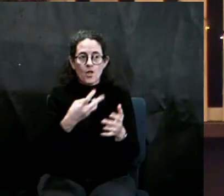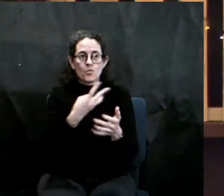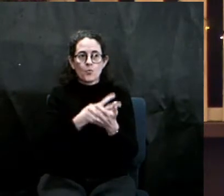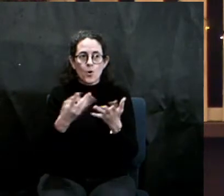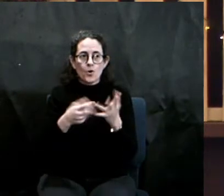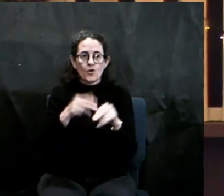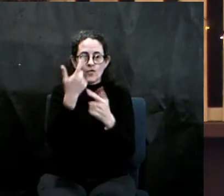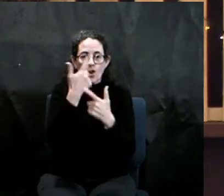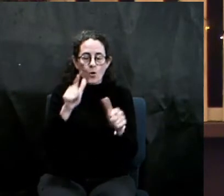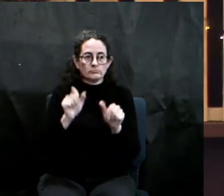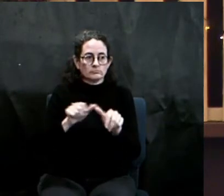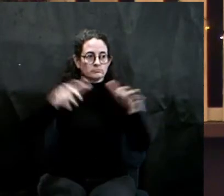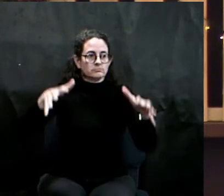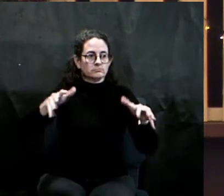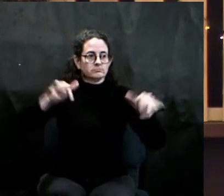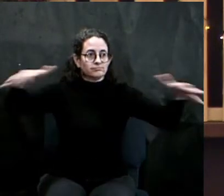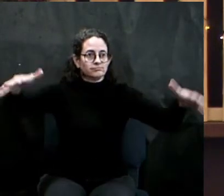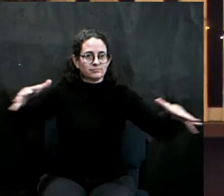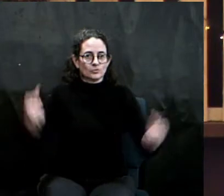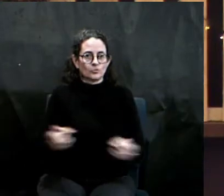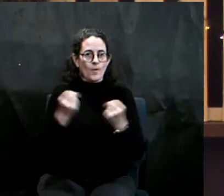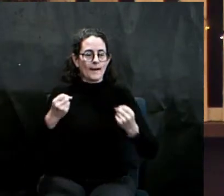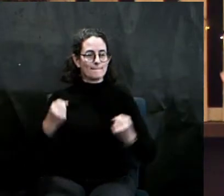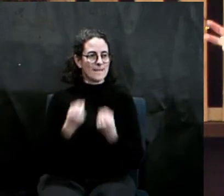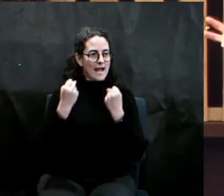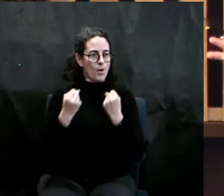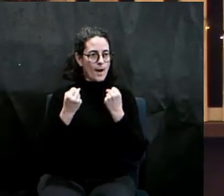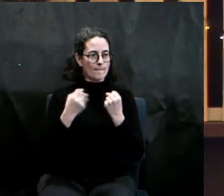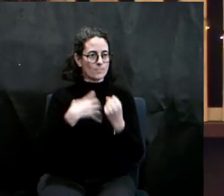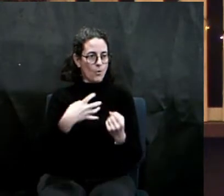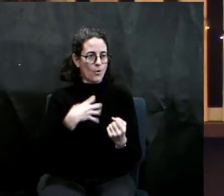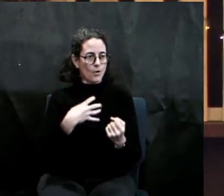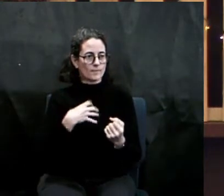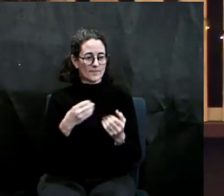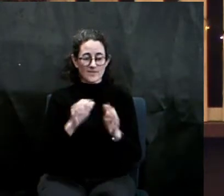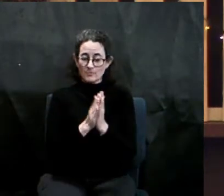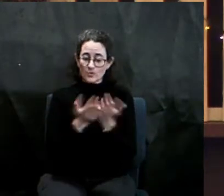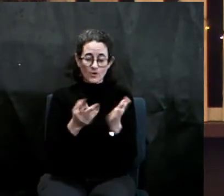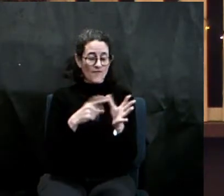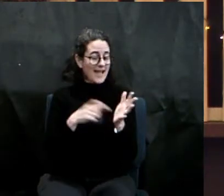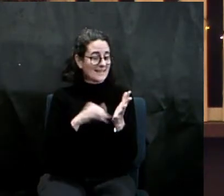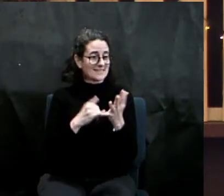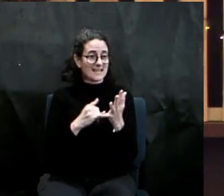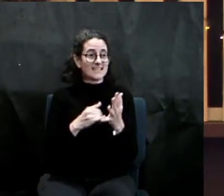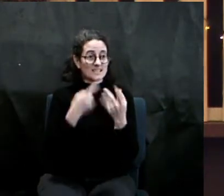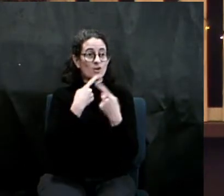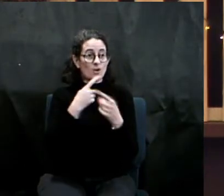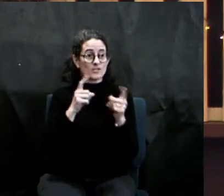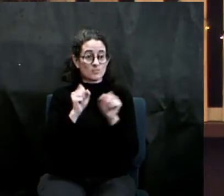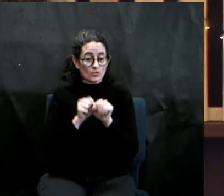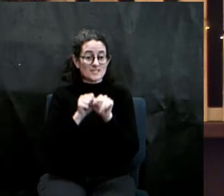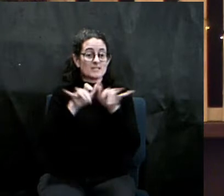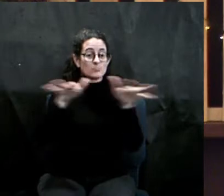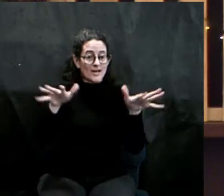spread widely and grew in power." The book of Acts is all about the spread of the gospel. And Luke wants us to see that